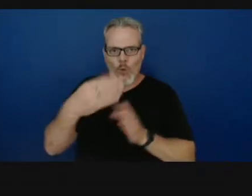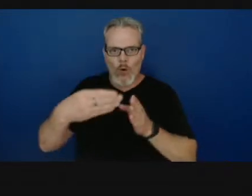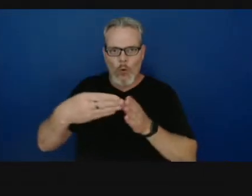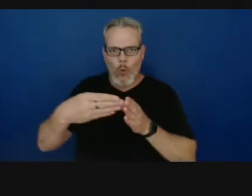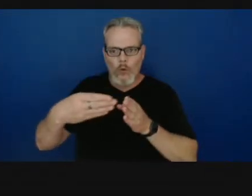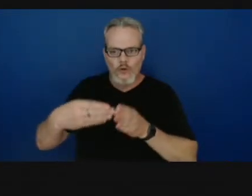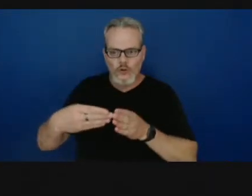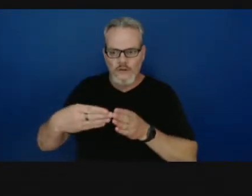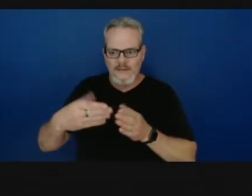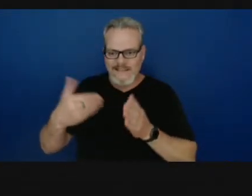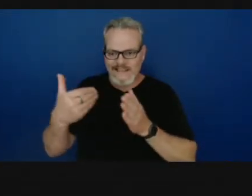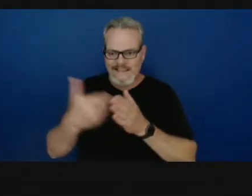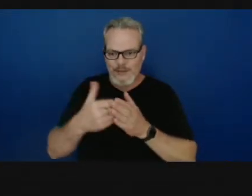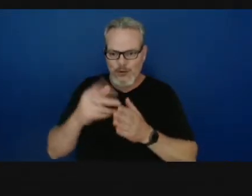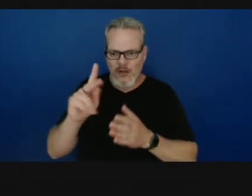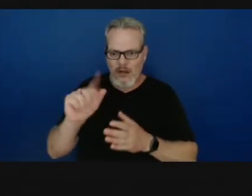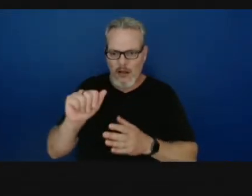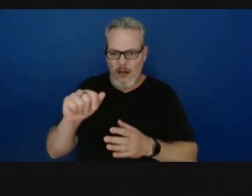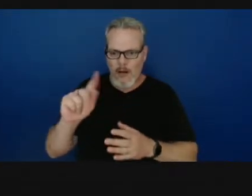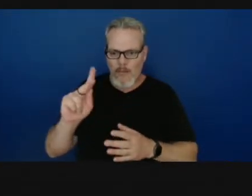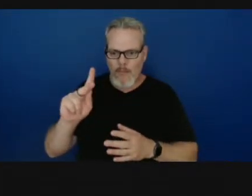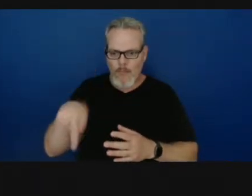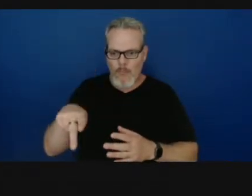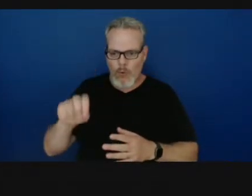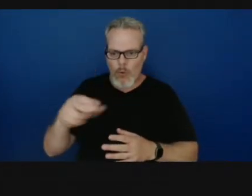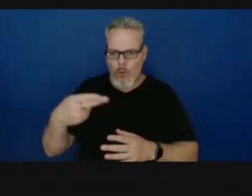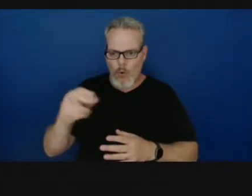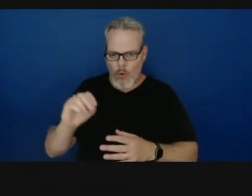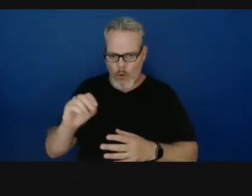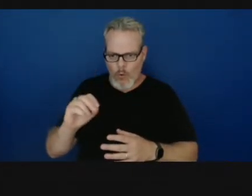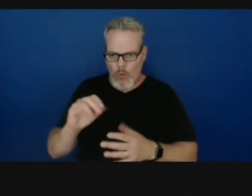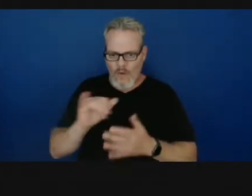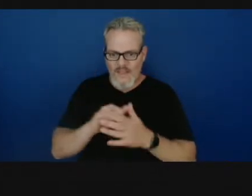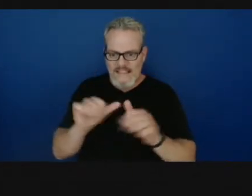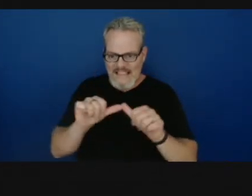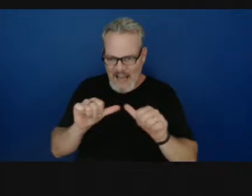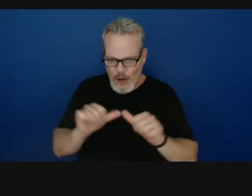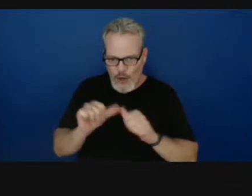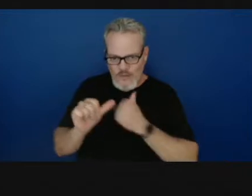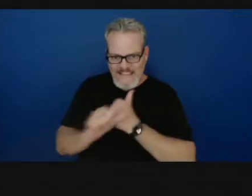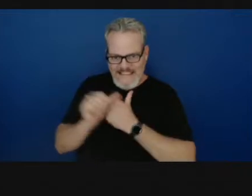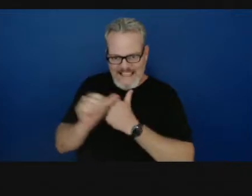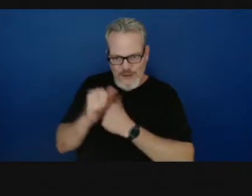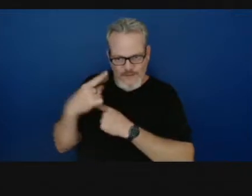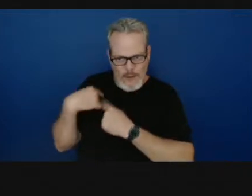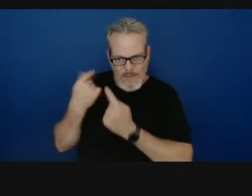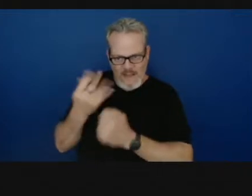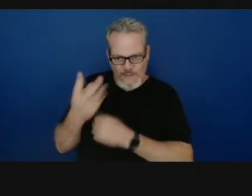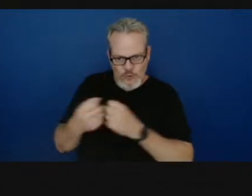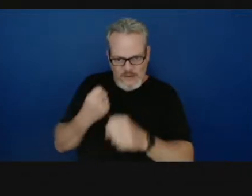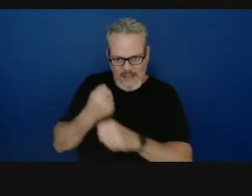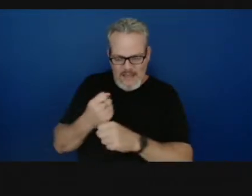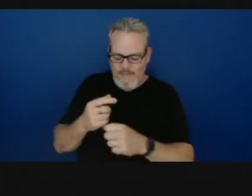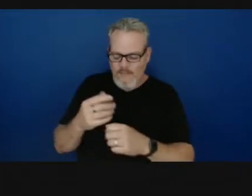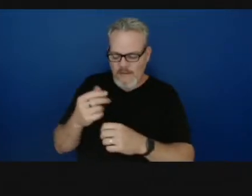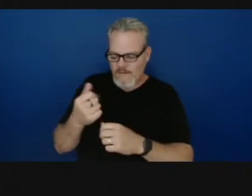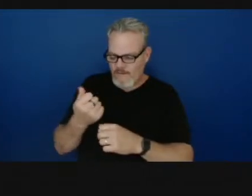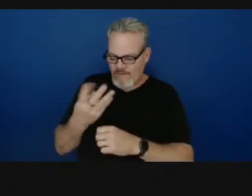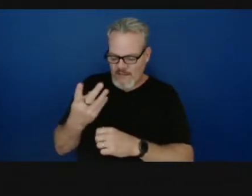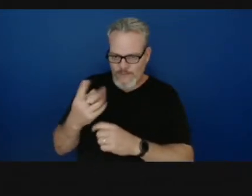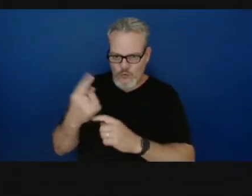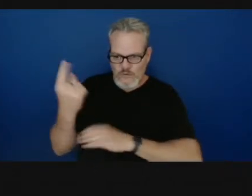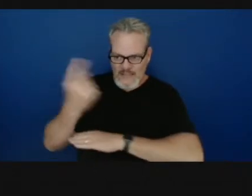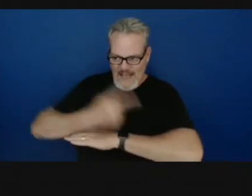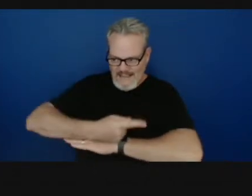area has been volatile the previous couple days, but it's starting to look like the lava channel is developing more and there's less